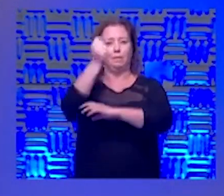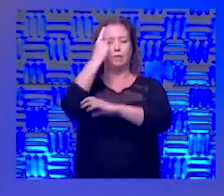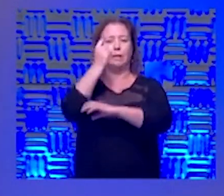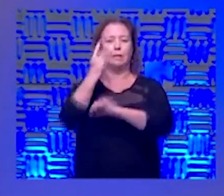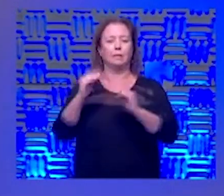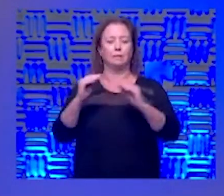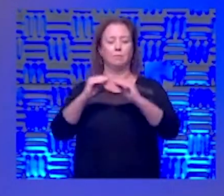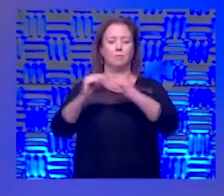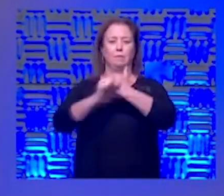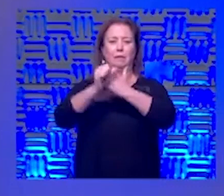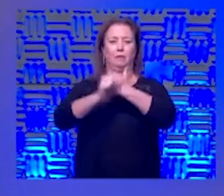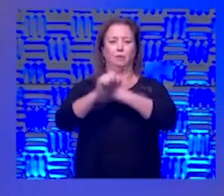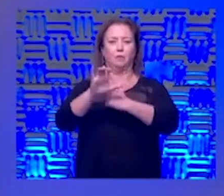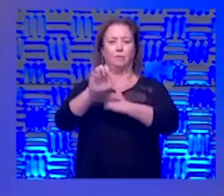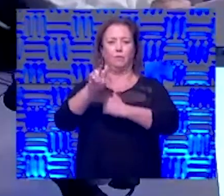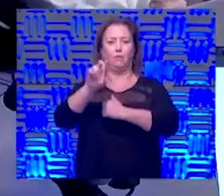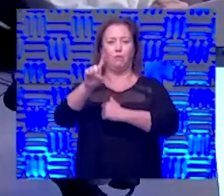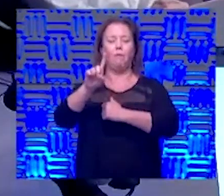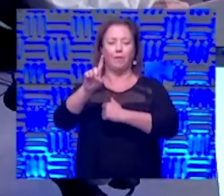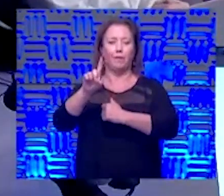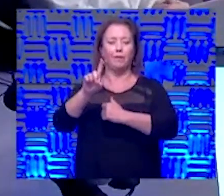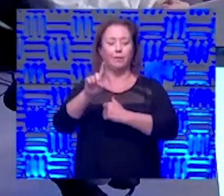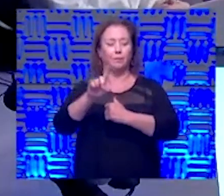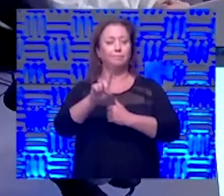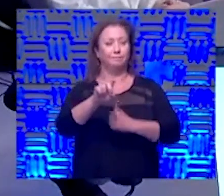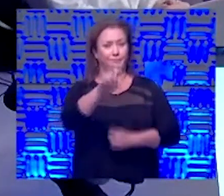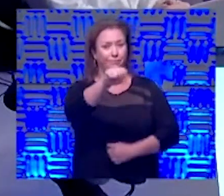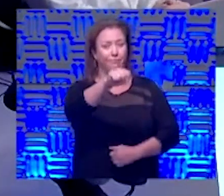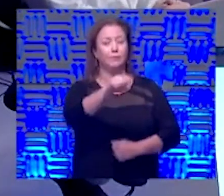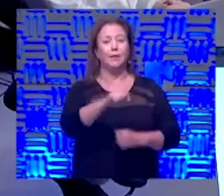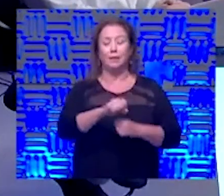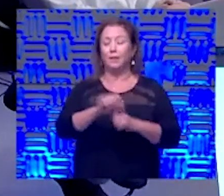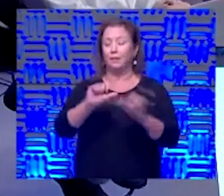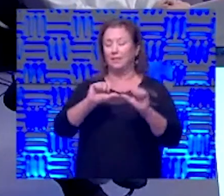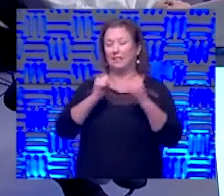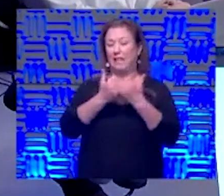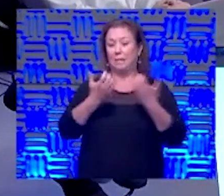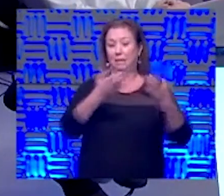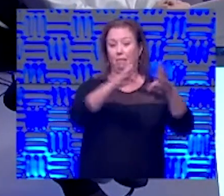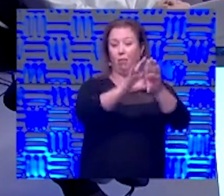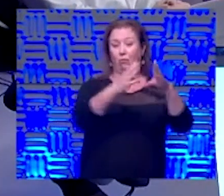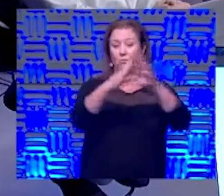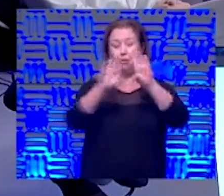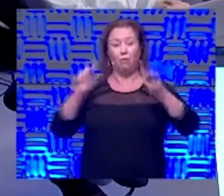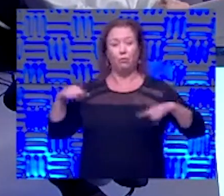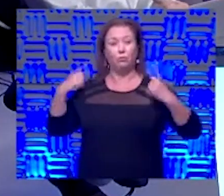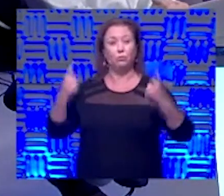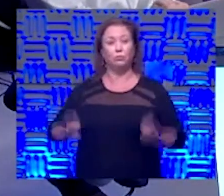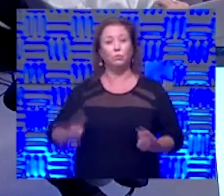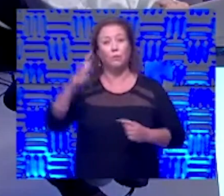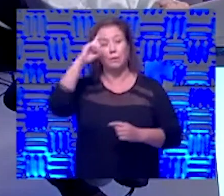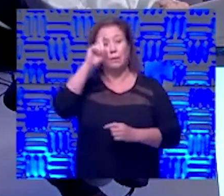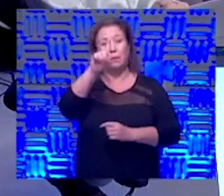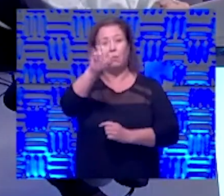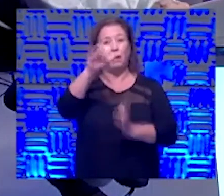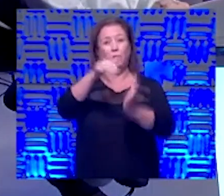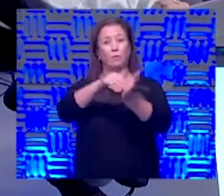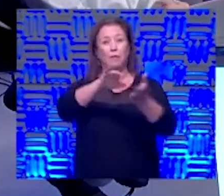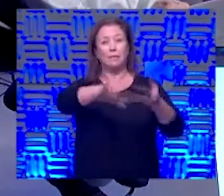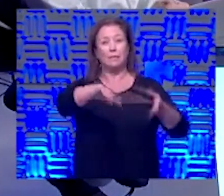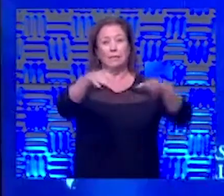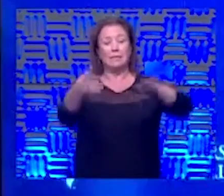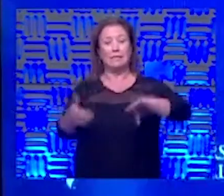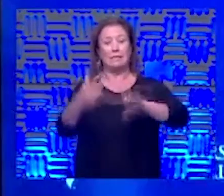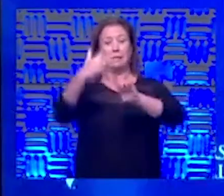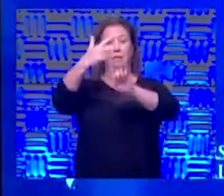much more dangerous to have COVID than influenza. Yeah, I mean, it's pretty, and that's with society being closed down. I mean, if you think about 100,000 deaths already in